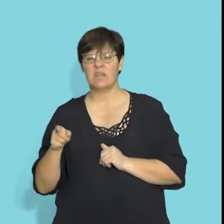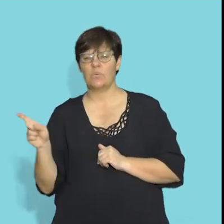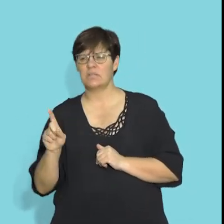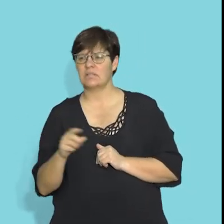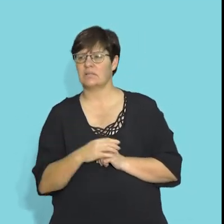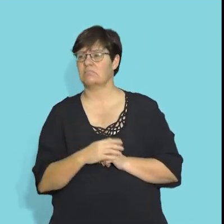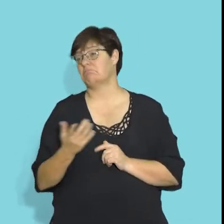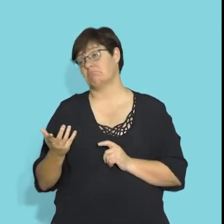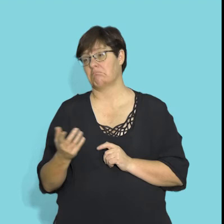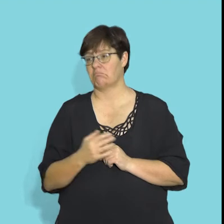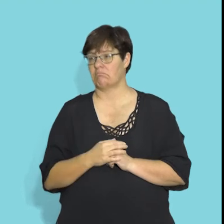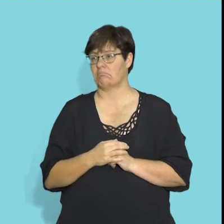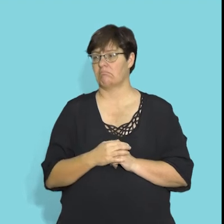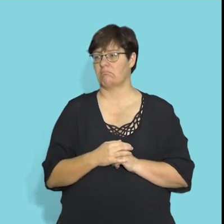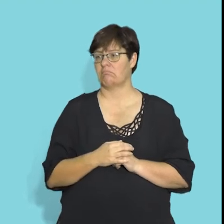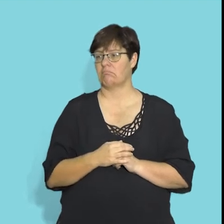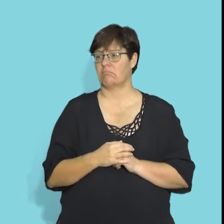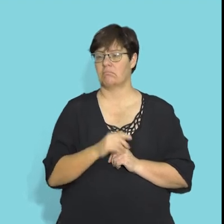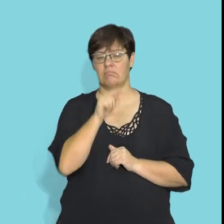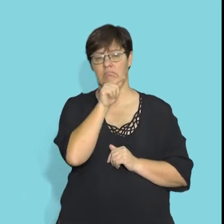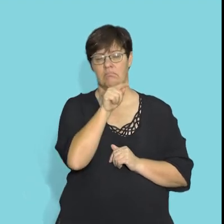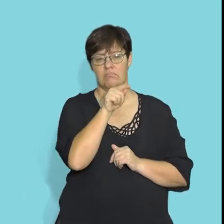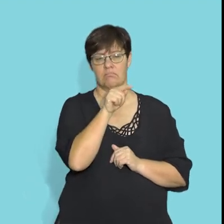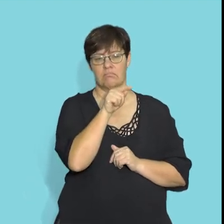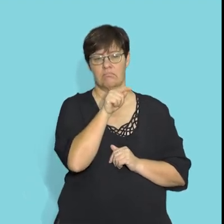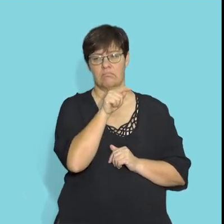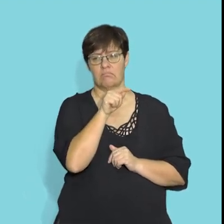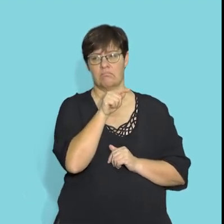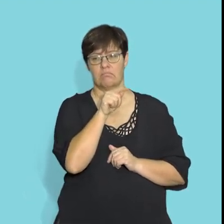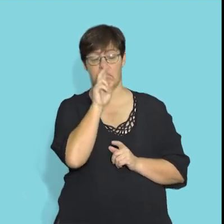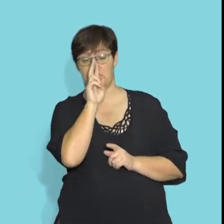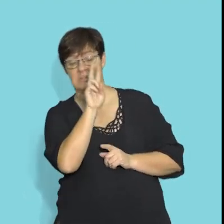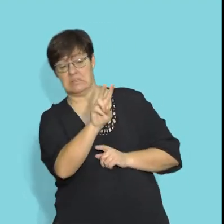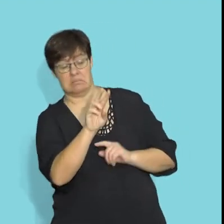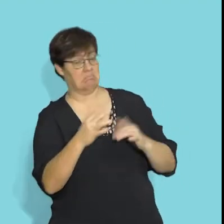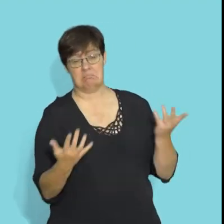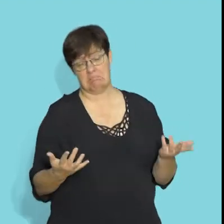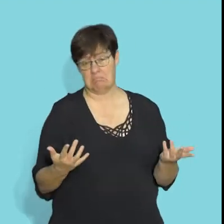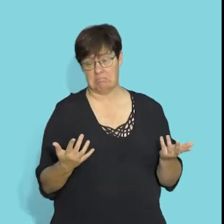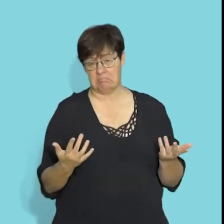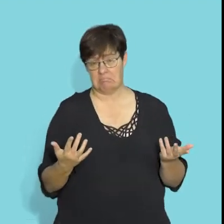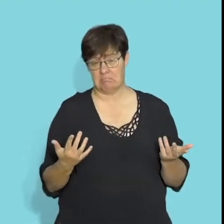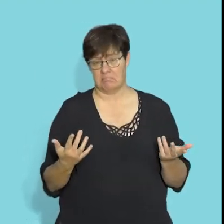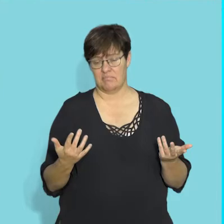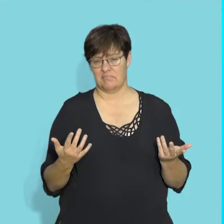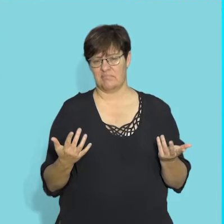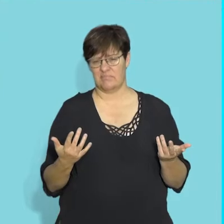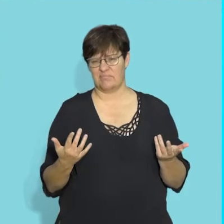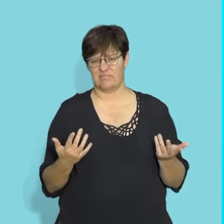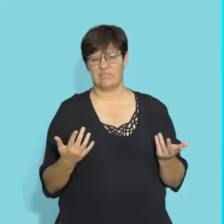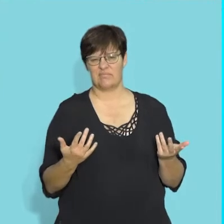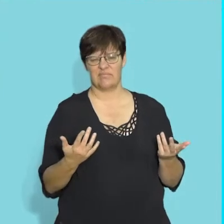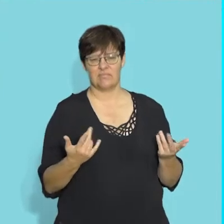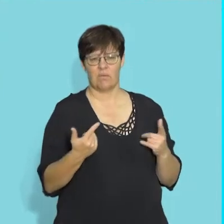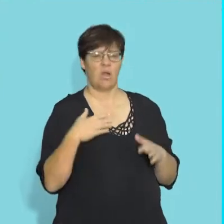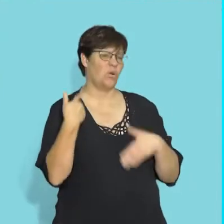to? Well, I can't do that by inspection. I can't see it, and so yeah, we'll get to that when we